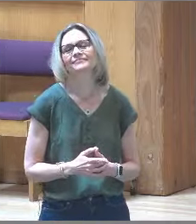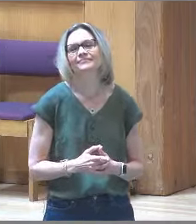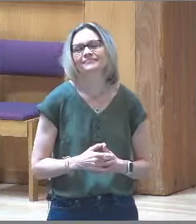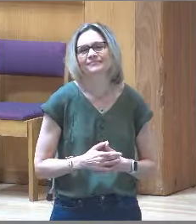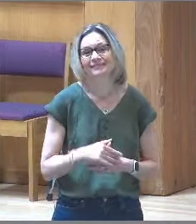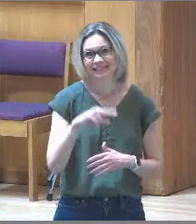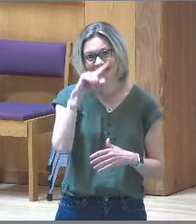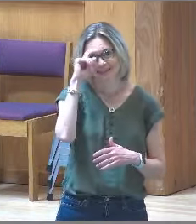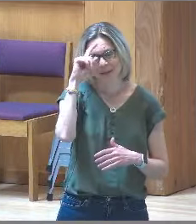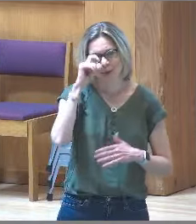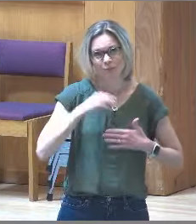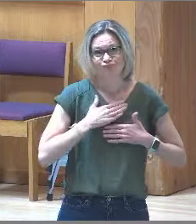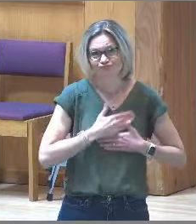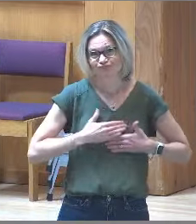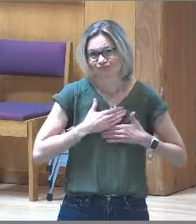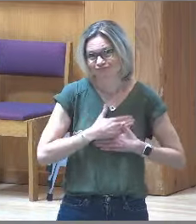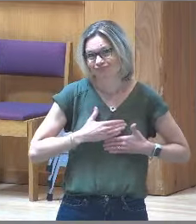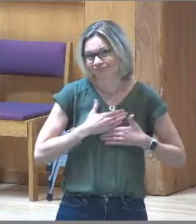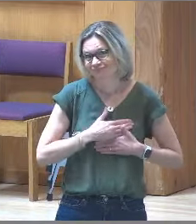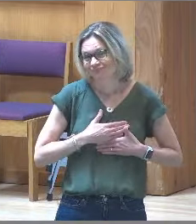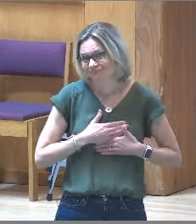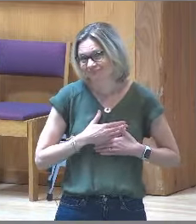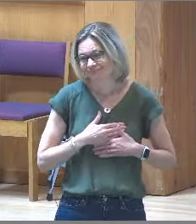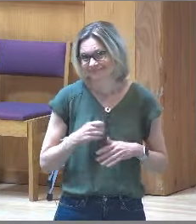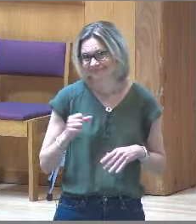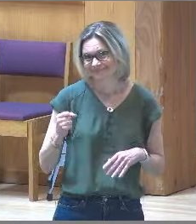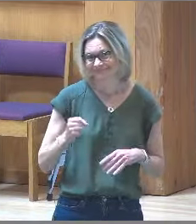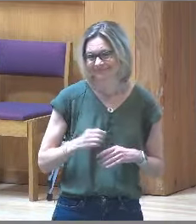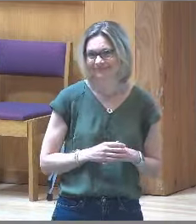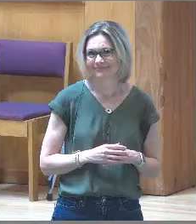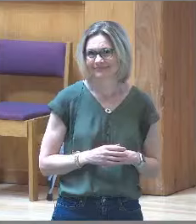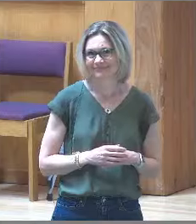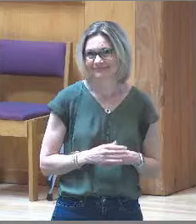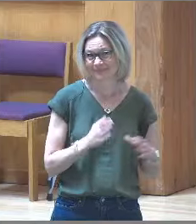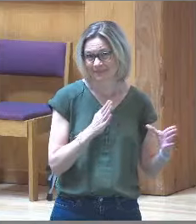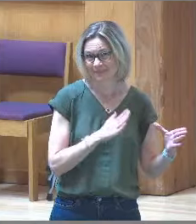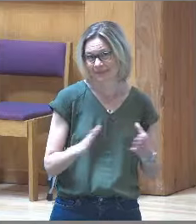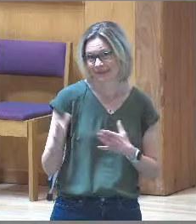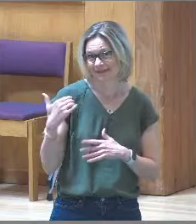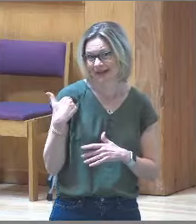summer already? Yes. Do you have plans for the summer?